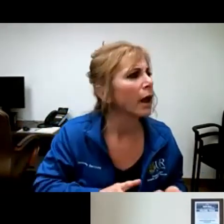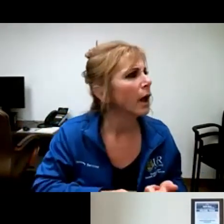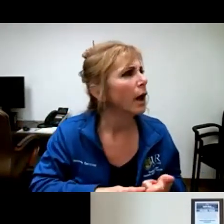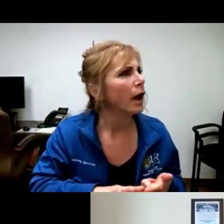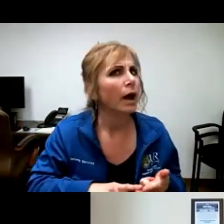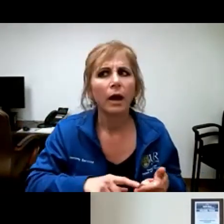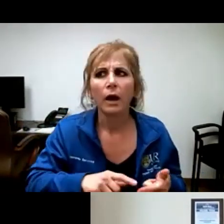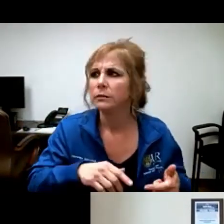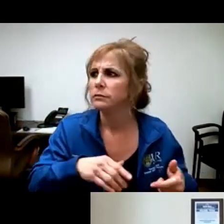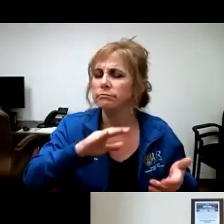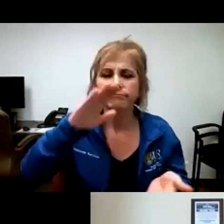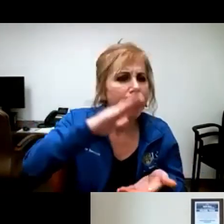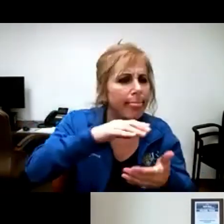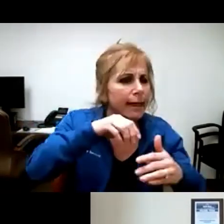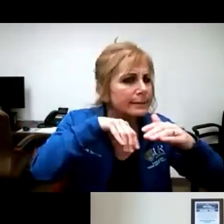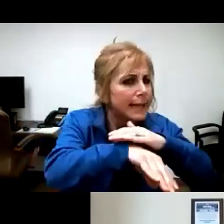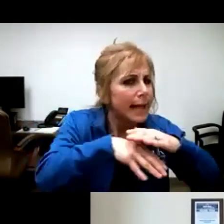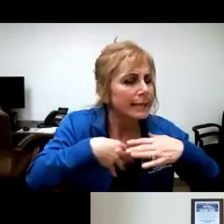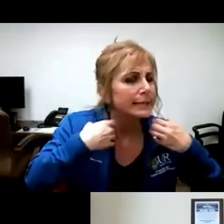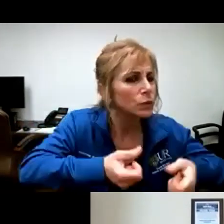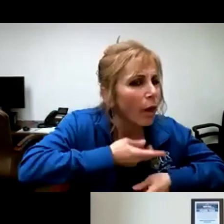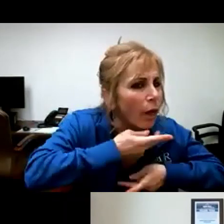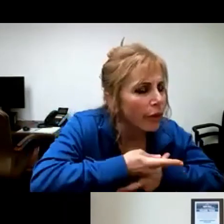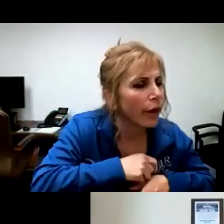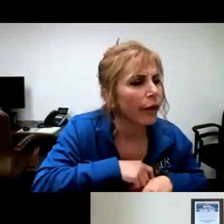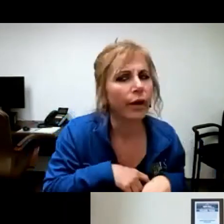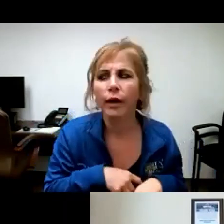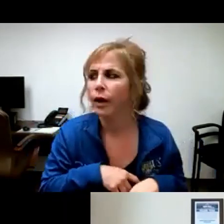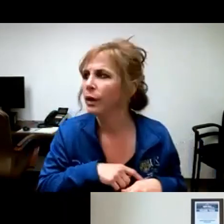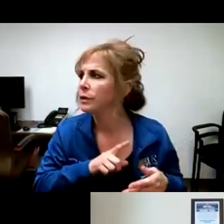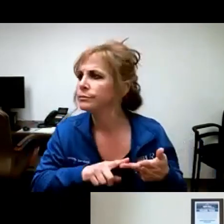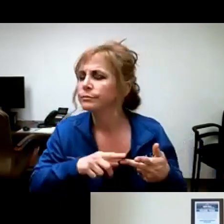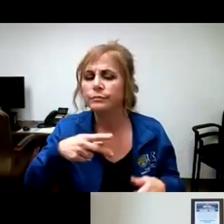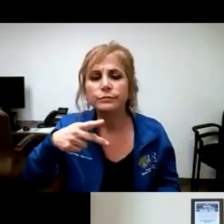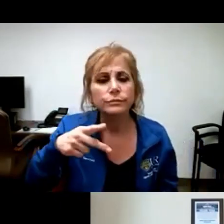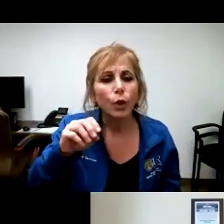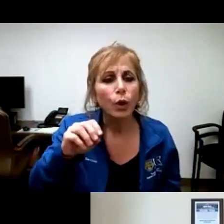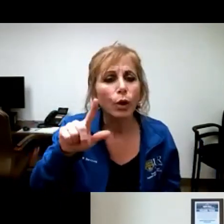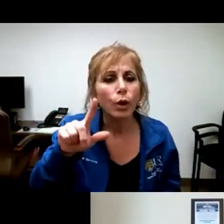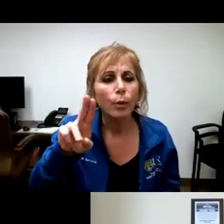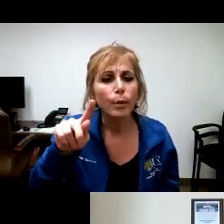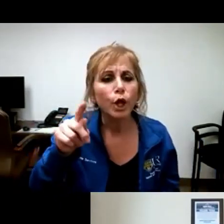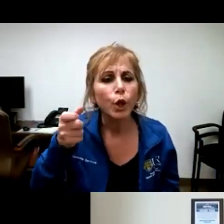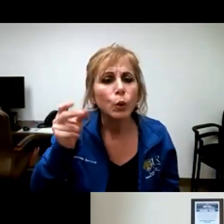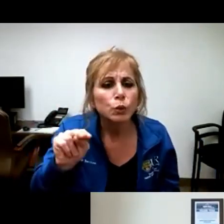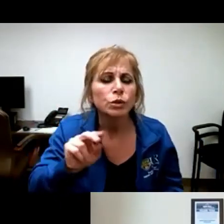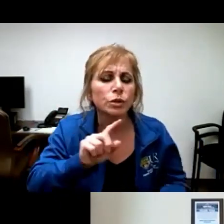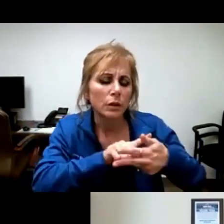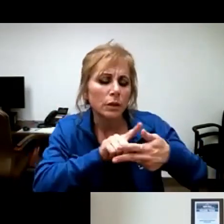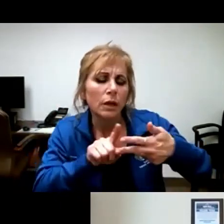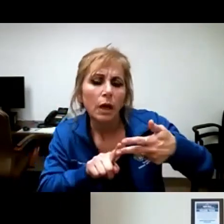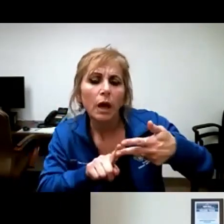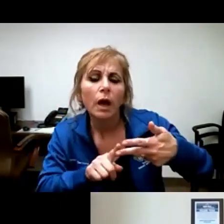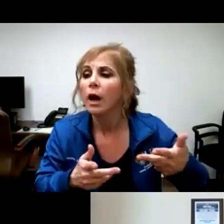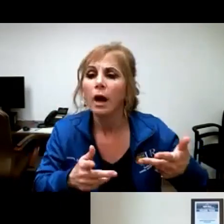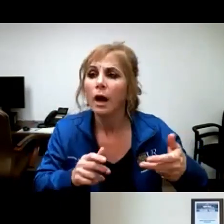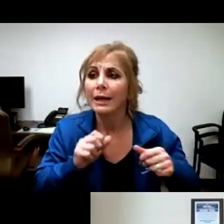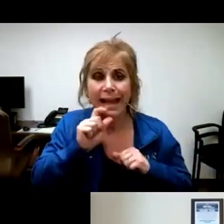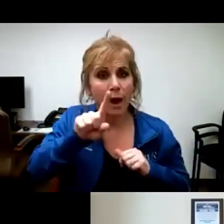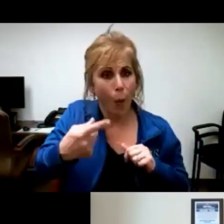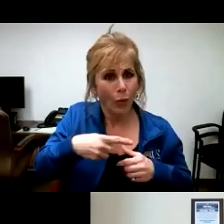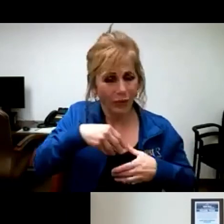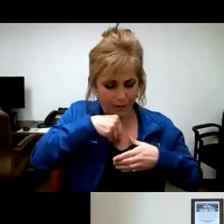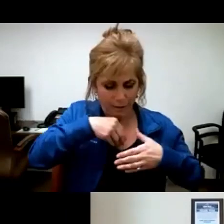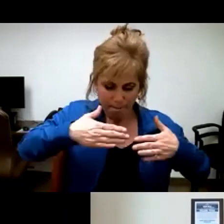access to healthcare, it makes so much sense. Racism does directly impact our health and can impact cancer. It's not just biology, the